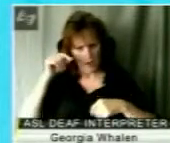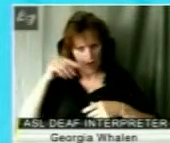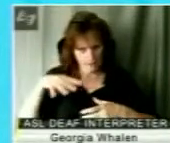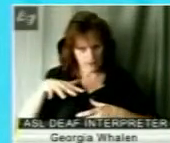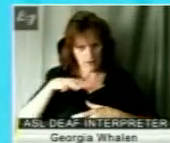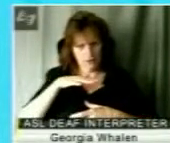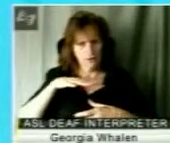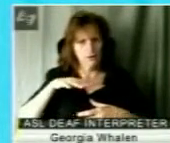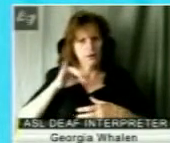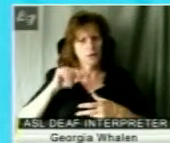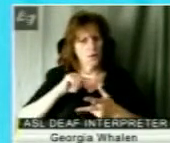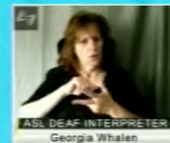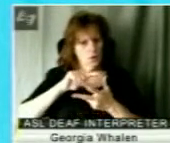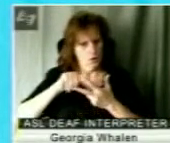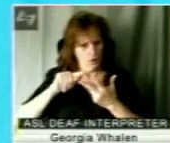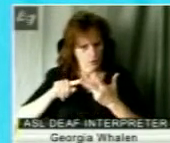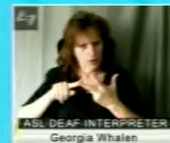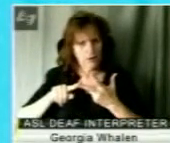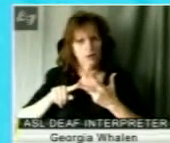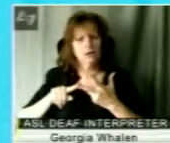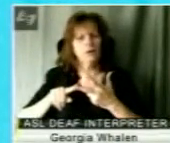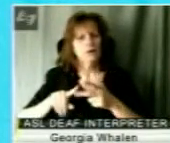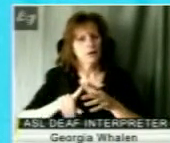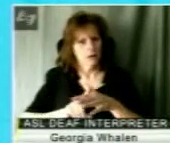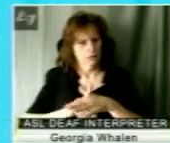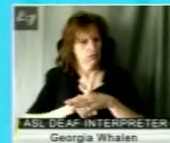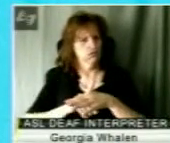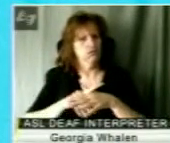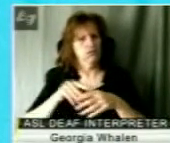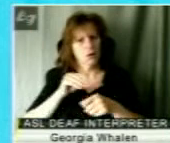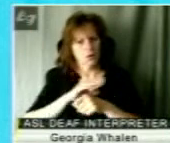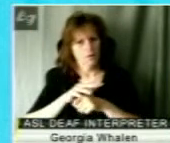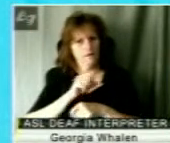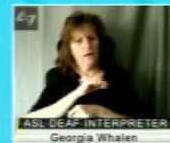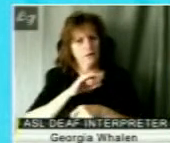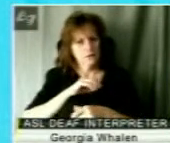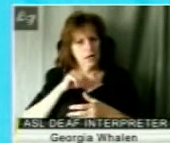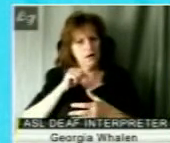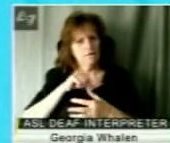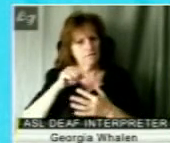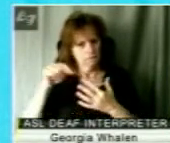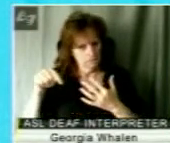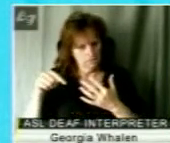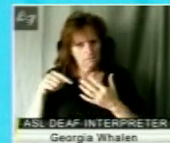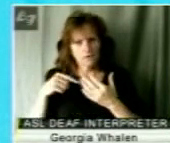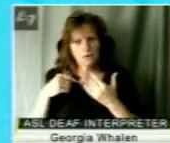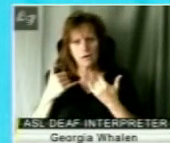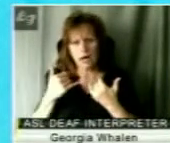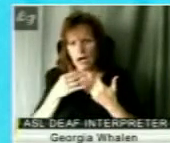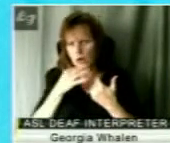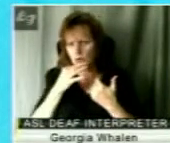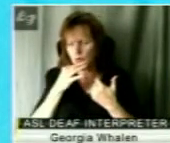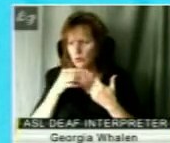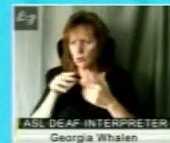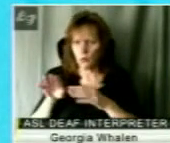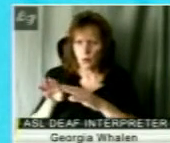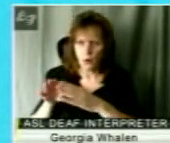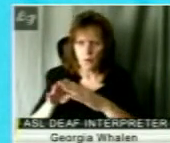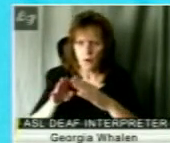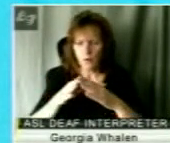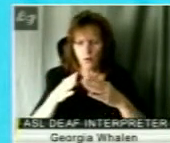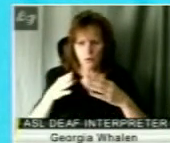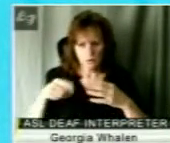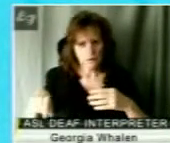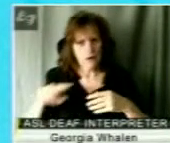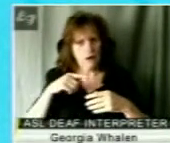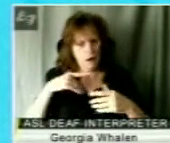with COVID-19. And as we get closer to reopening, is that a concern? They all said they had reached out to public health and were following